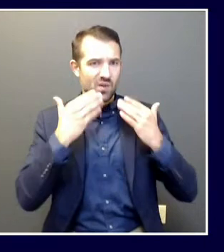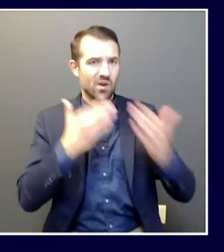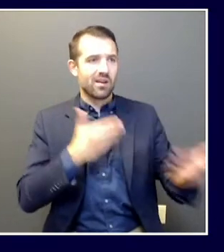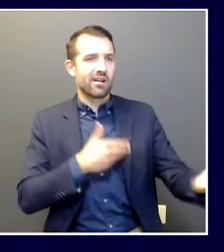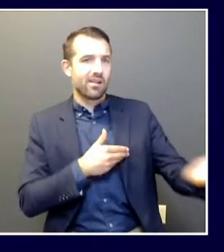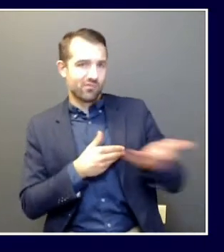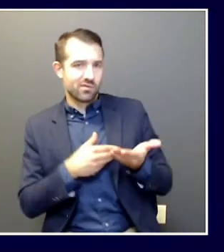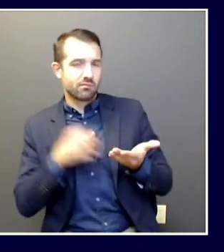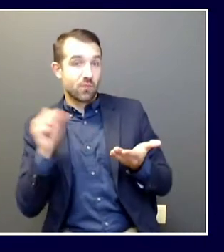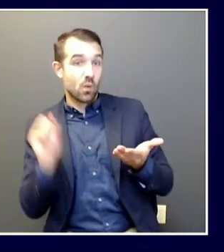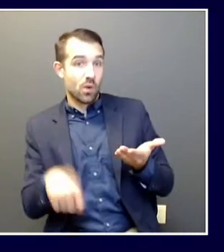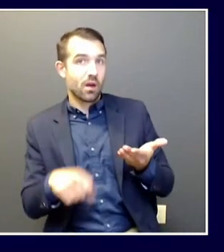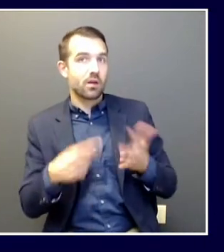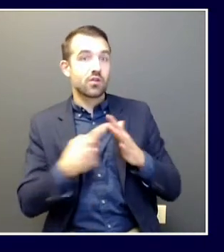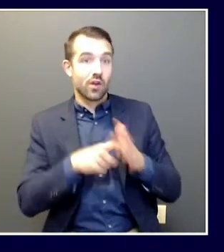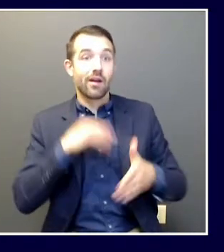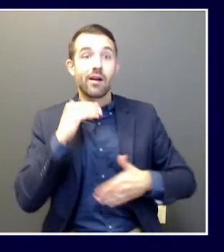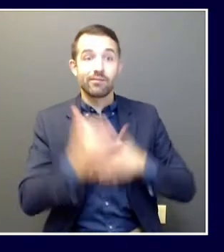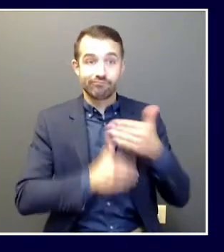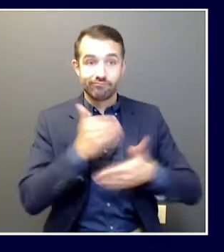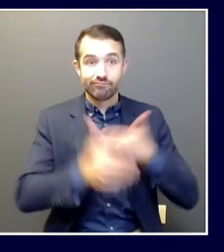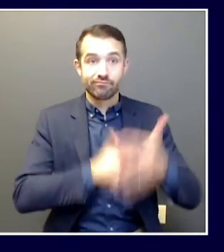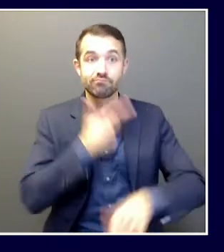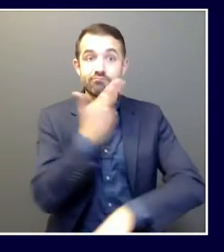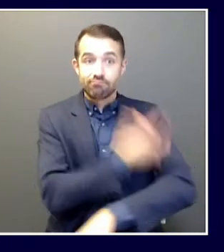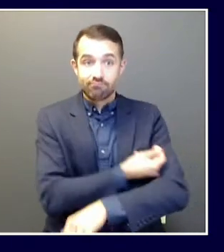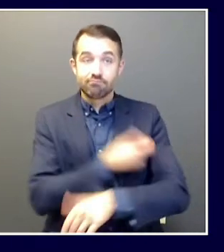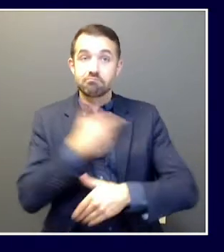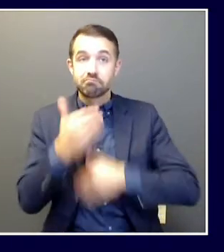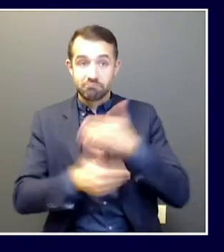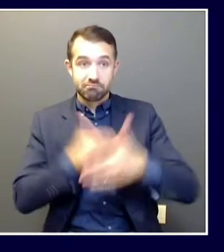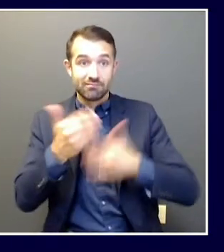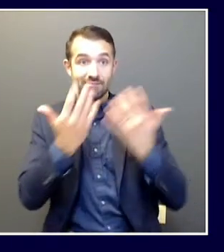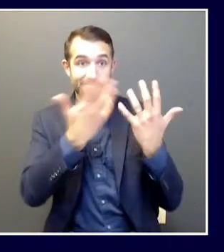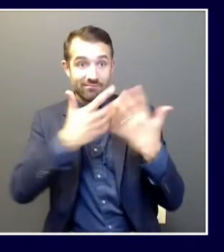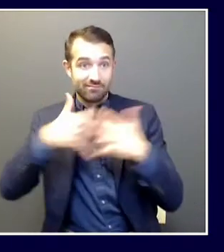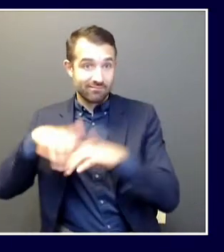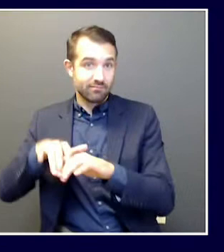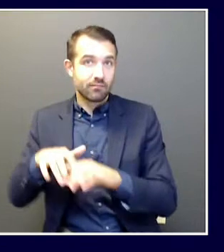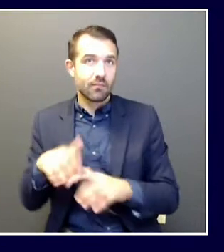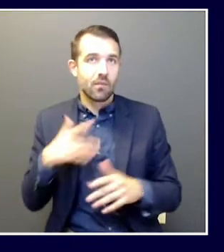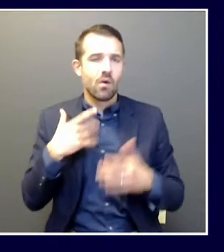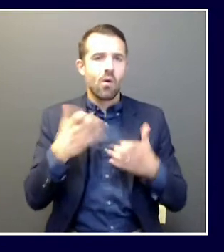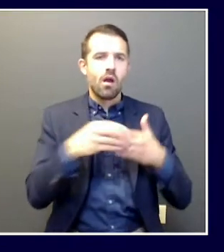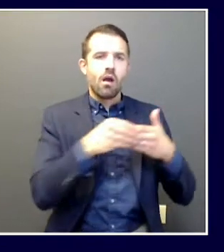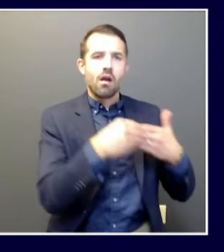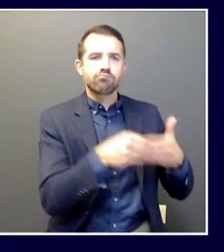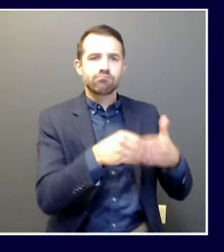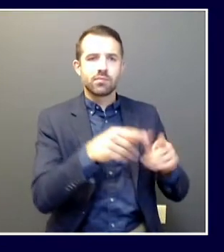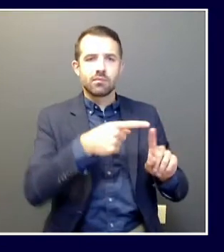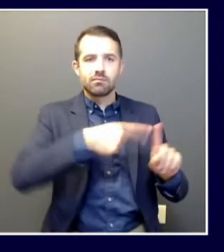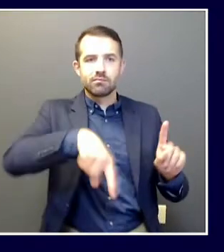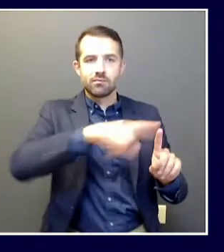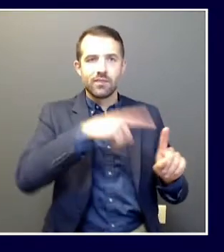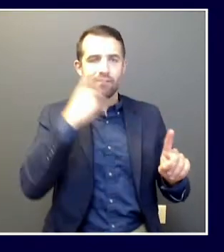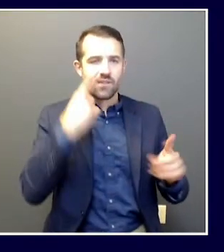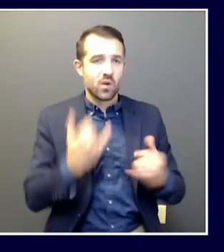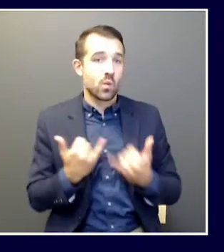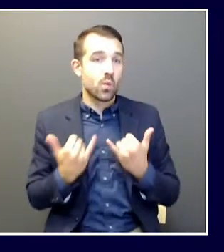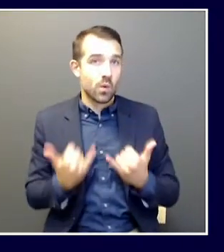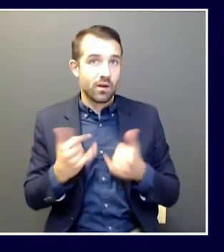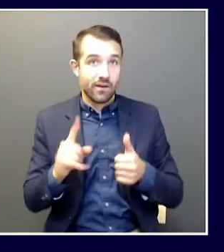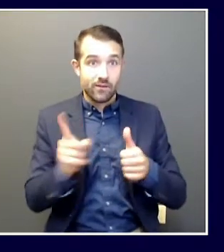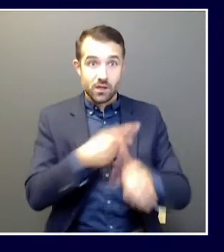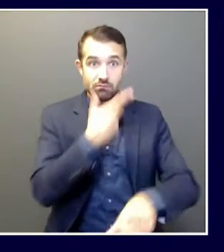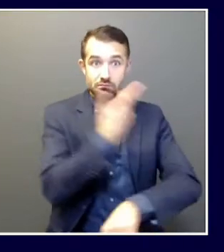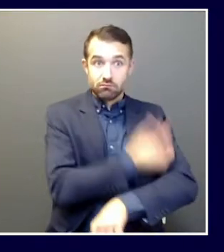the deadline. That's the kind of flexibility that we're willing to offer, that if an organization finds a worker who has gotten a first shot, but is